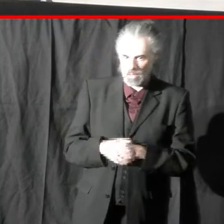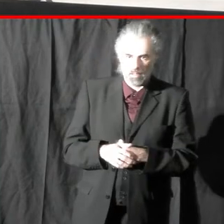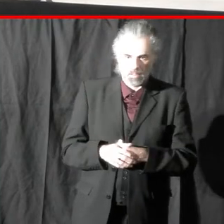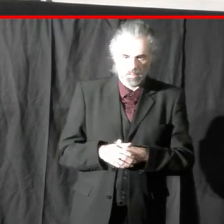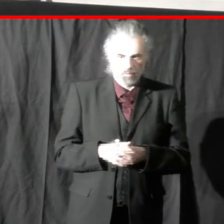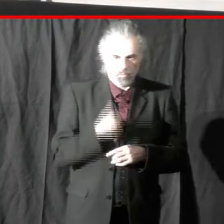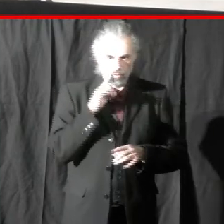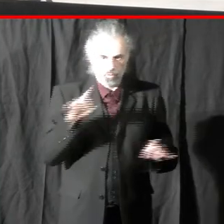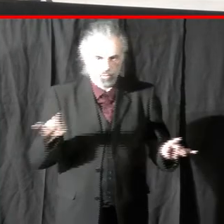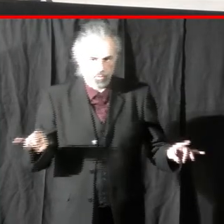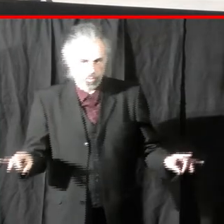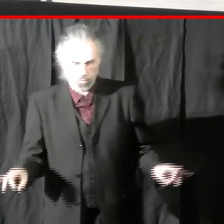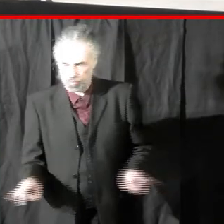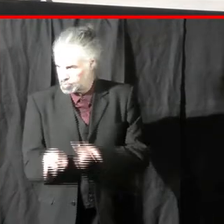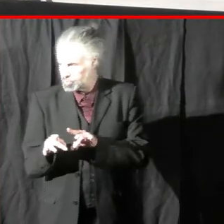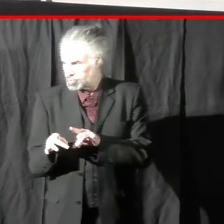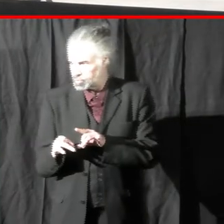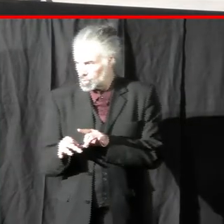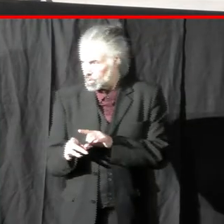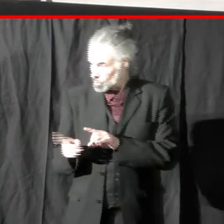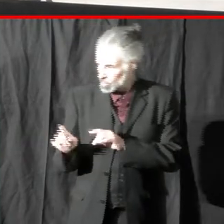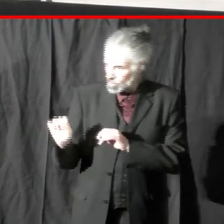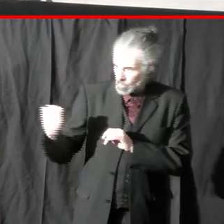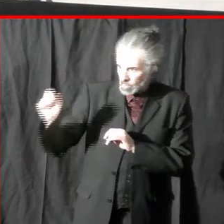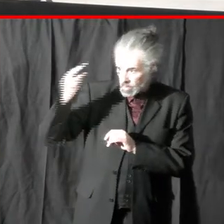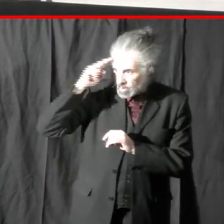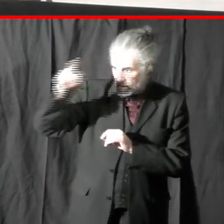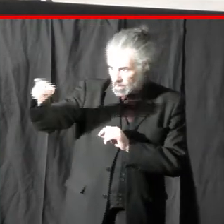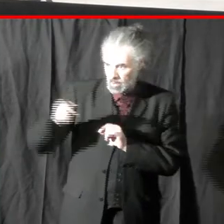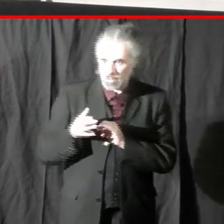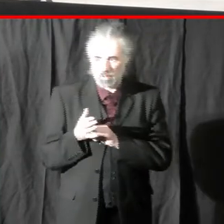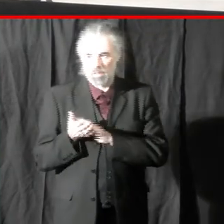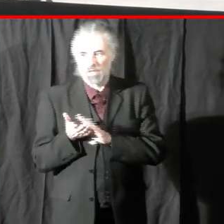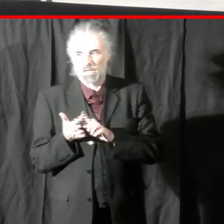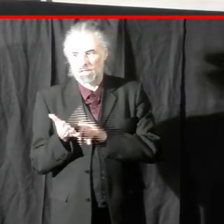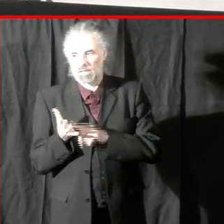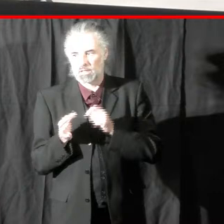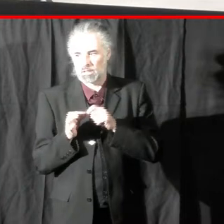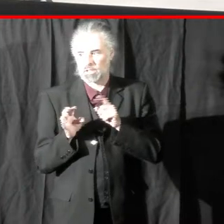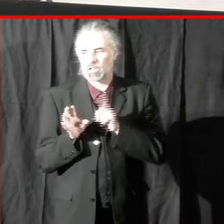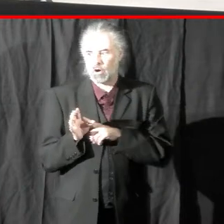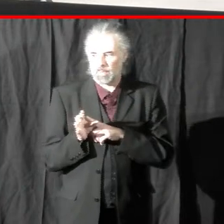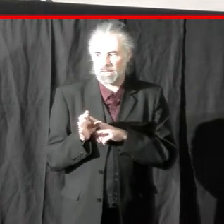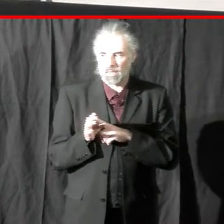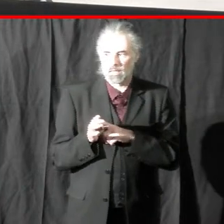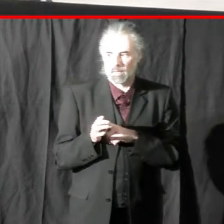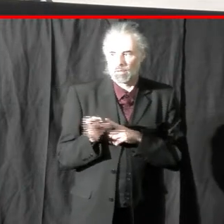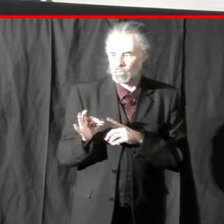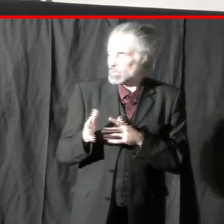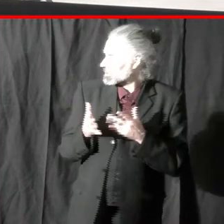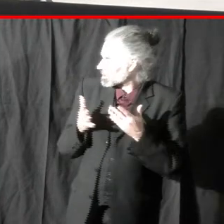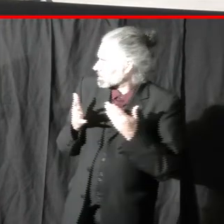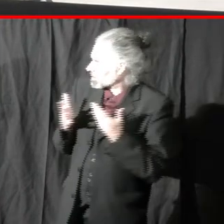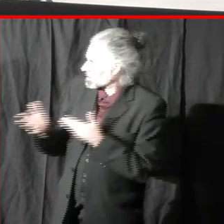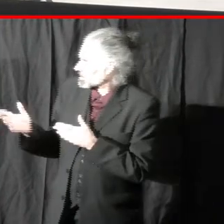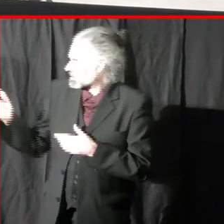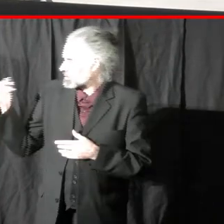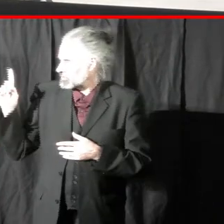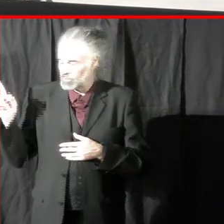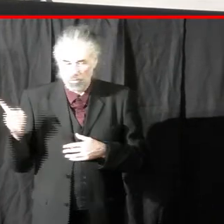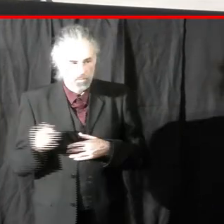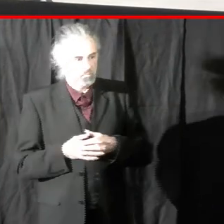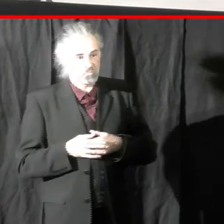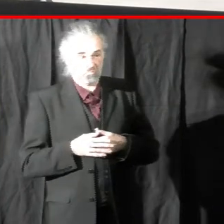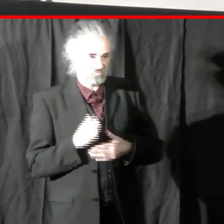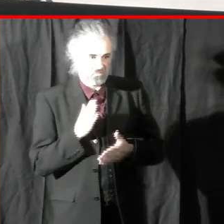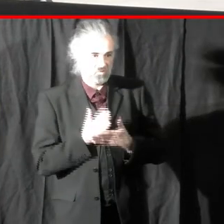applying... What was your name again? Shelby. Shelby's technique of actually giving us what that figure might truly